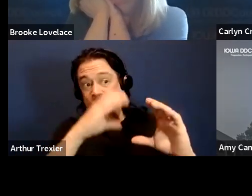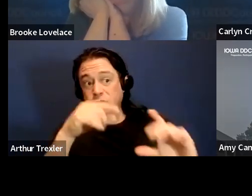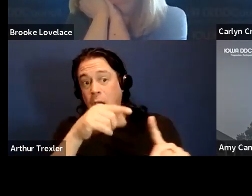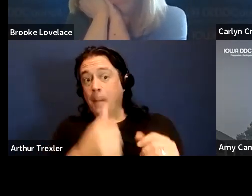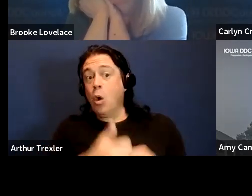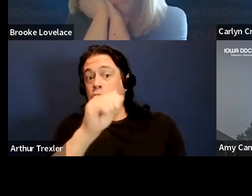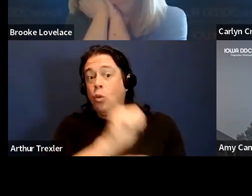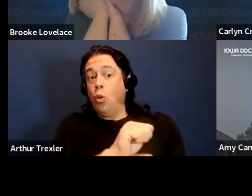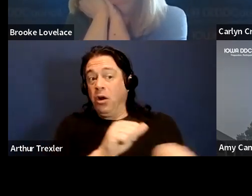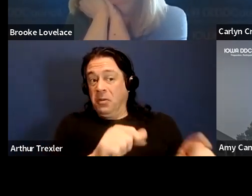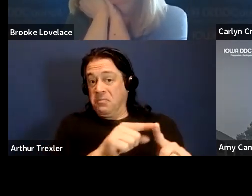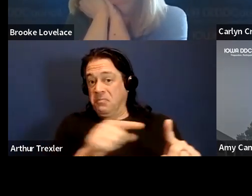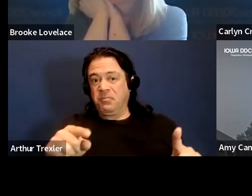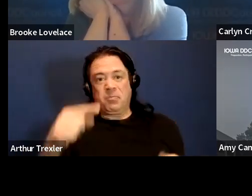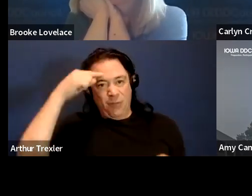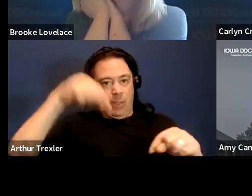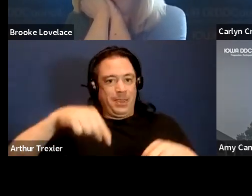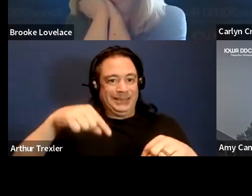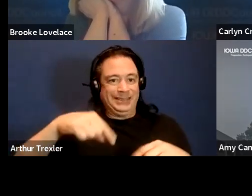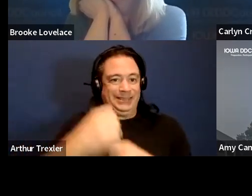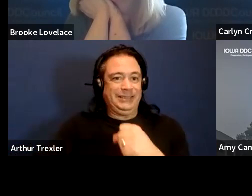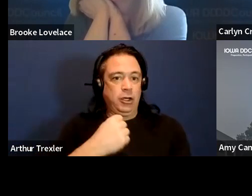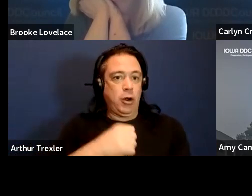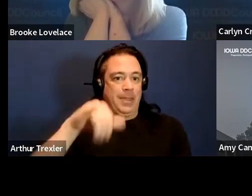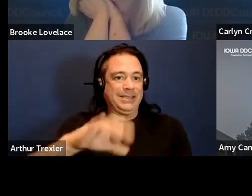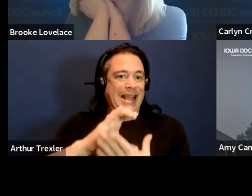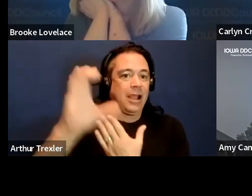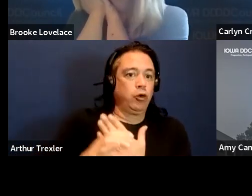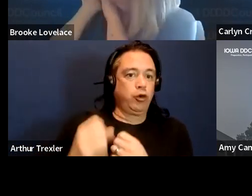be completed this calendar year.